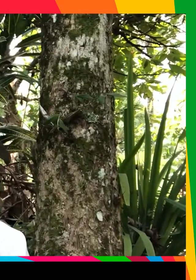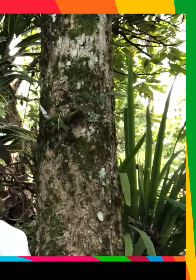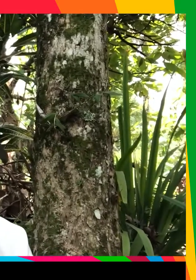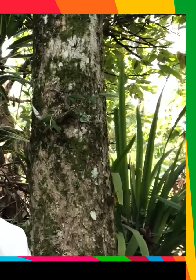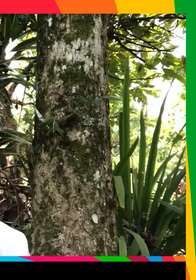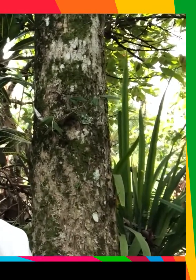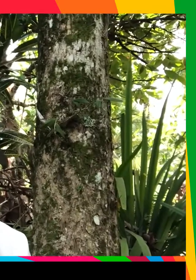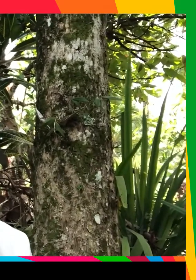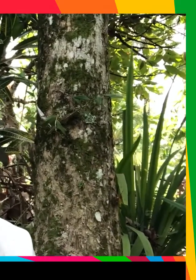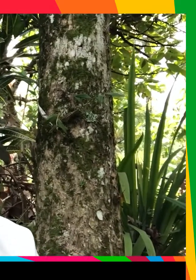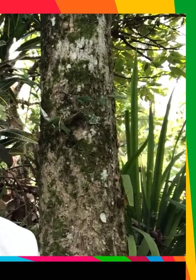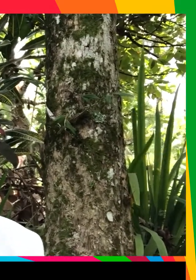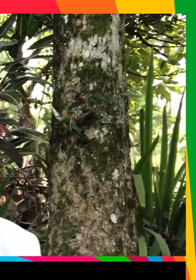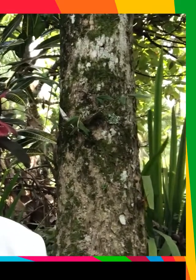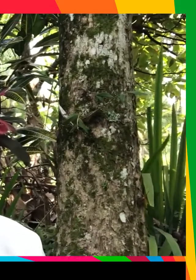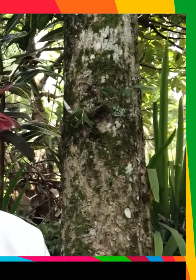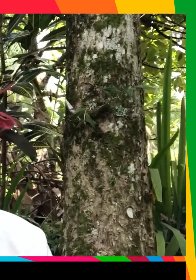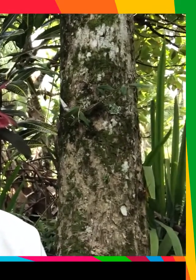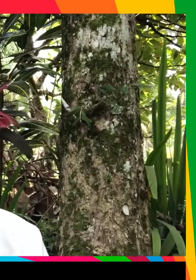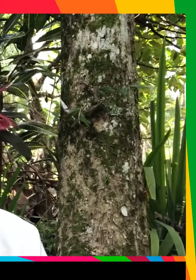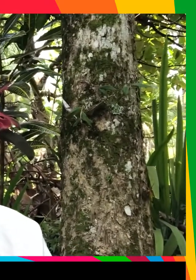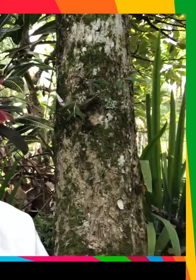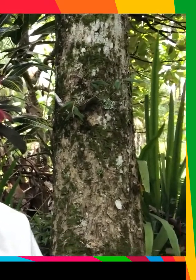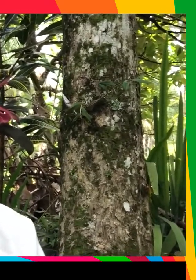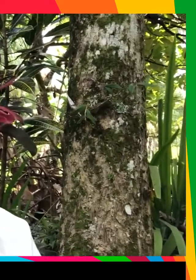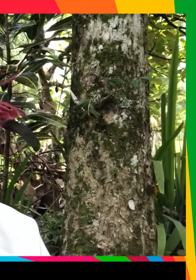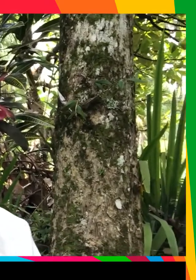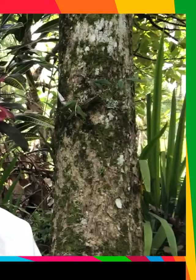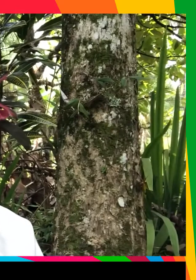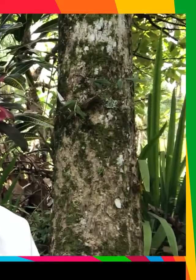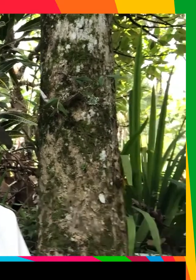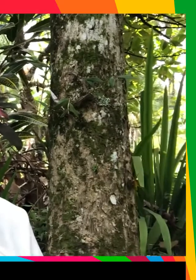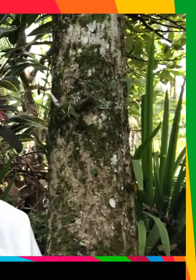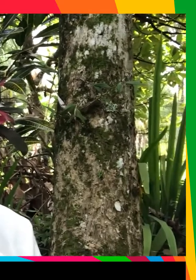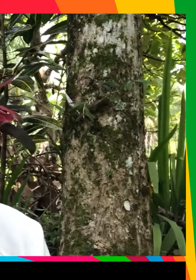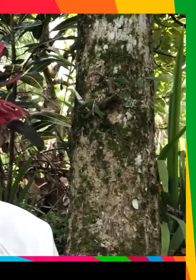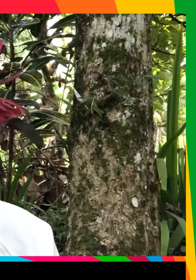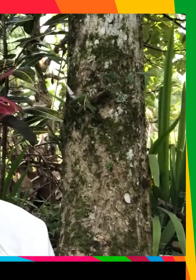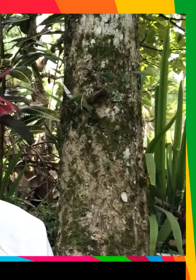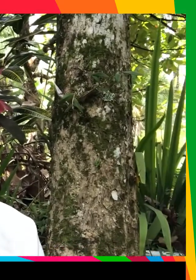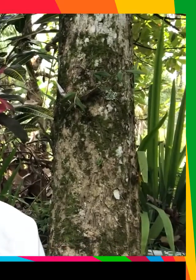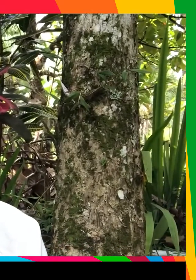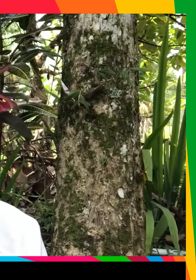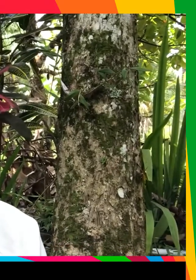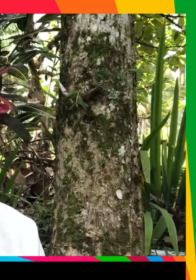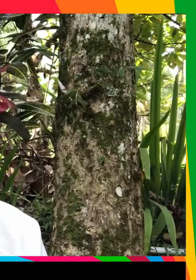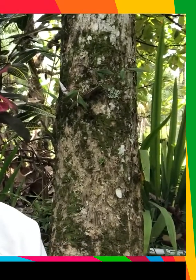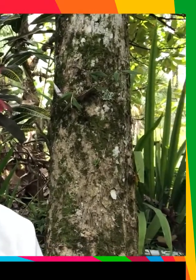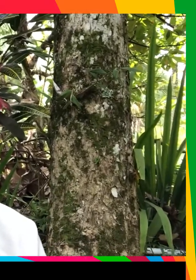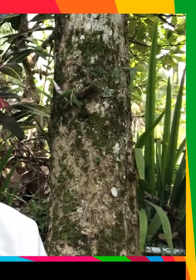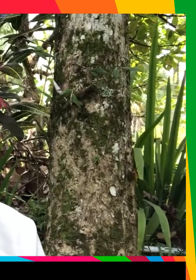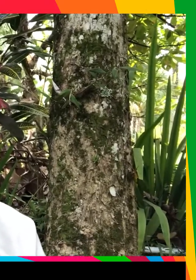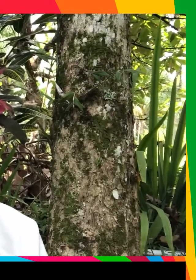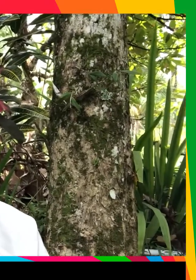Bali, but at the age of 10 and 12, together with my younger sister, it wasn't rocket science to start seeing that there